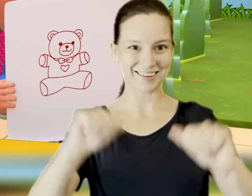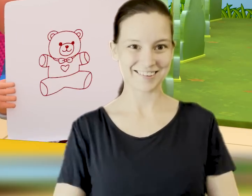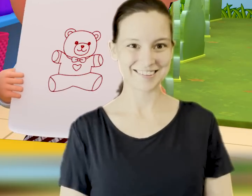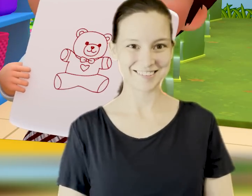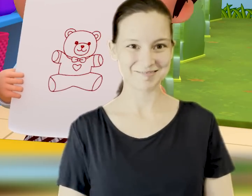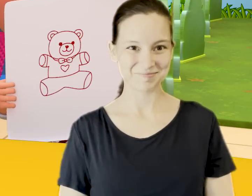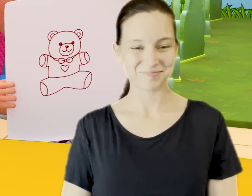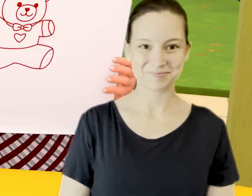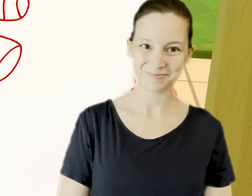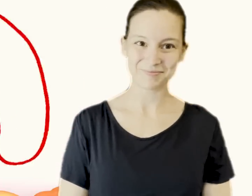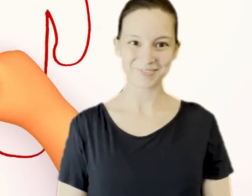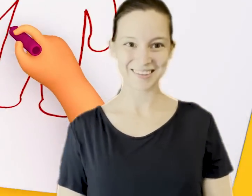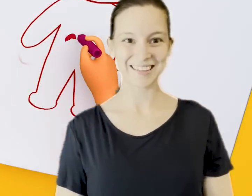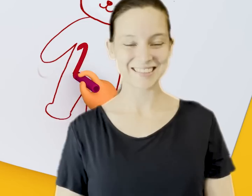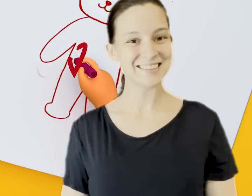la la la la